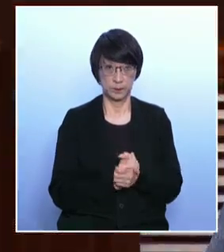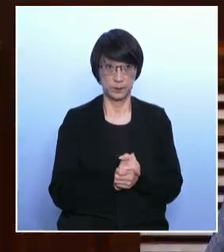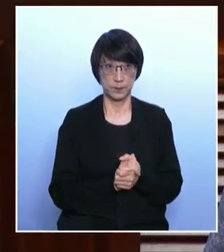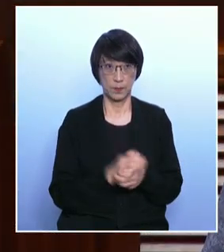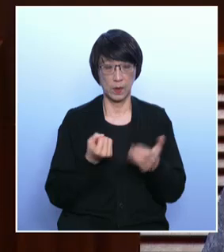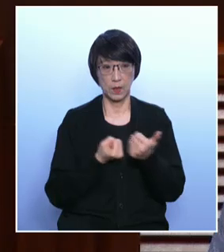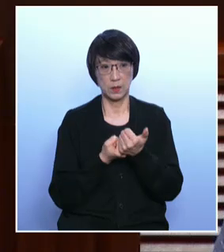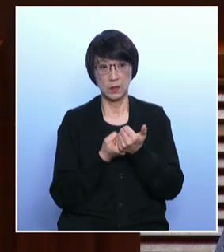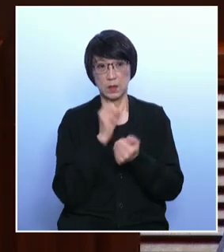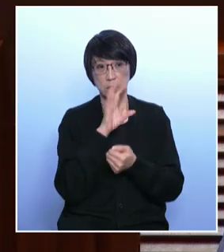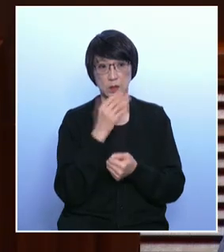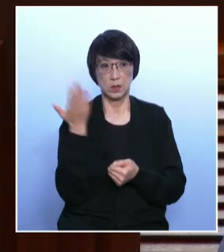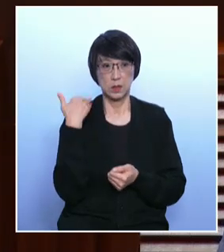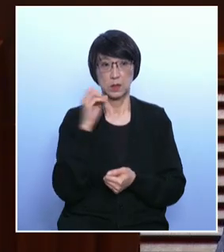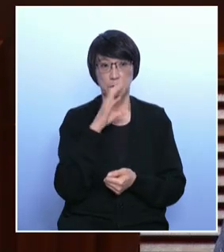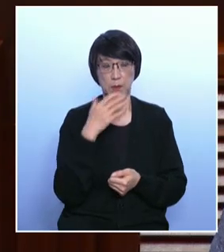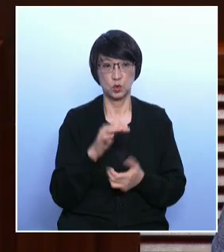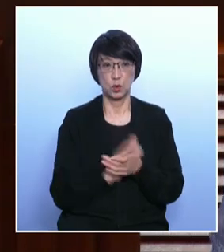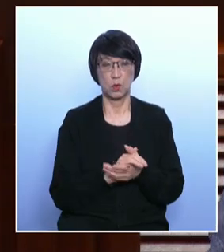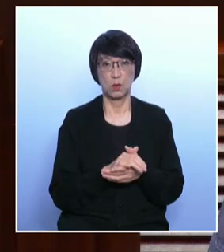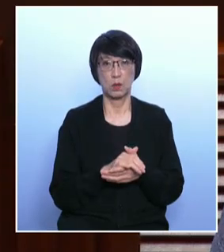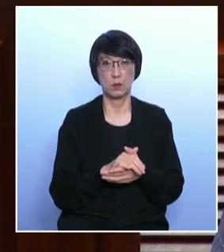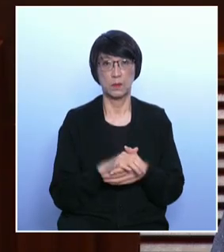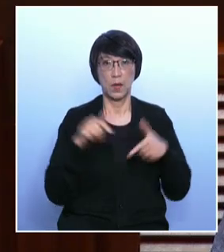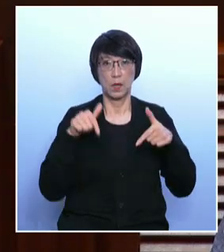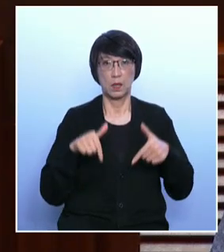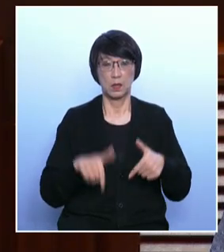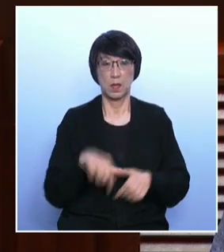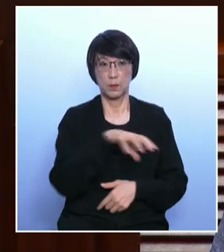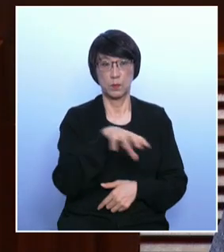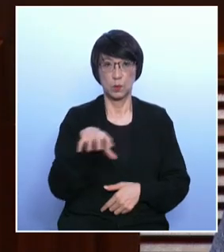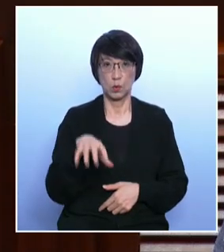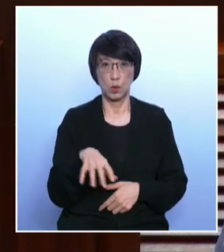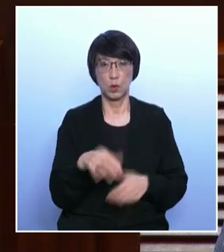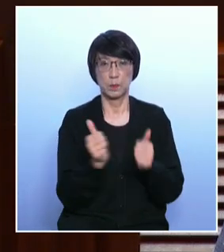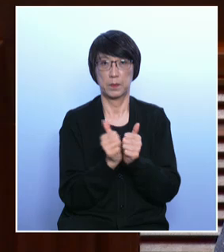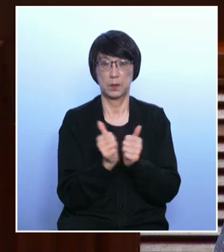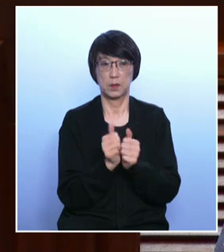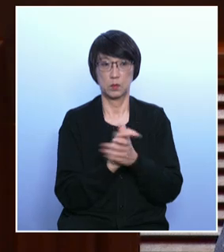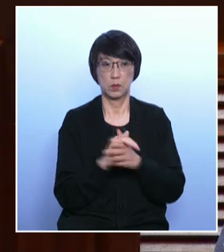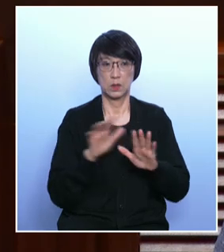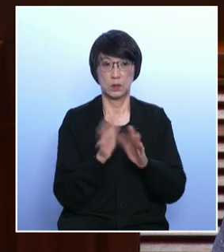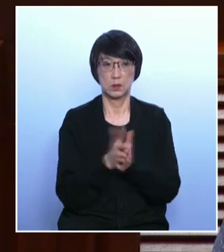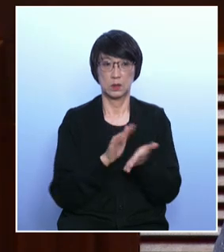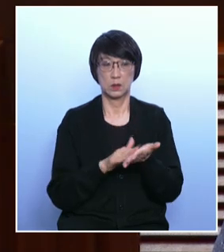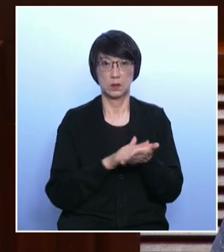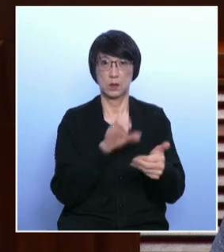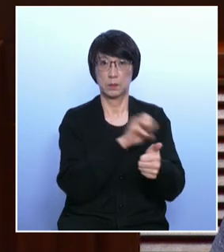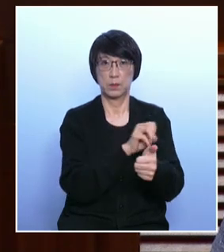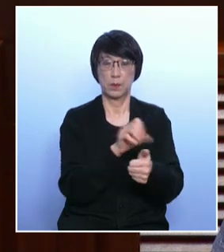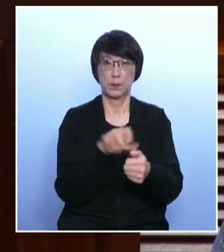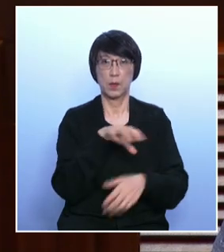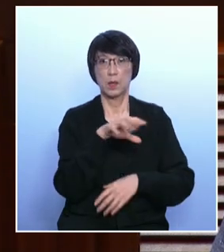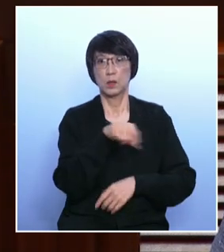Thank you. Mr. Chen Hokfeng, I'm not a member of this panel, but this is in my constituency,